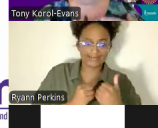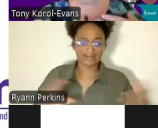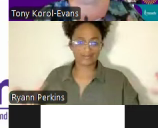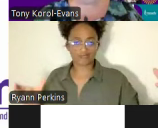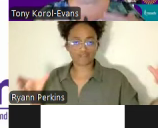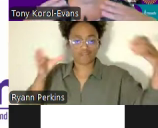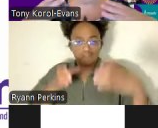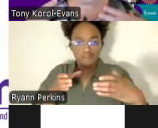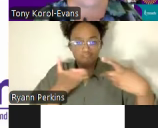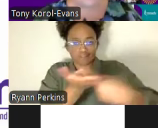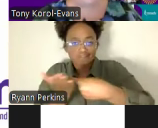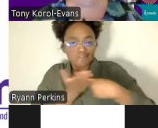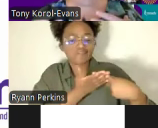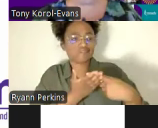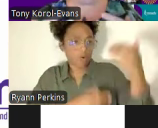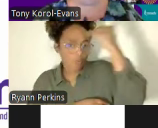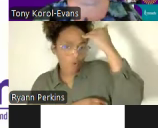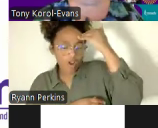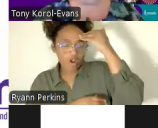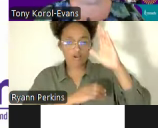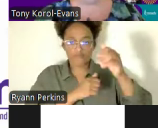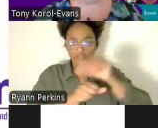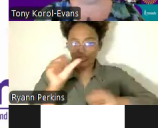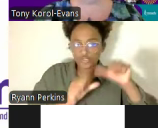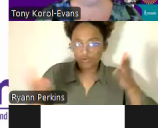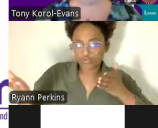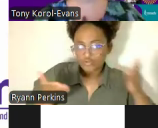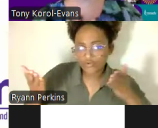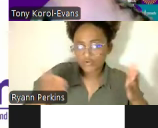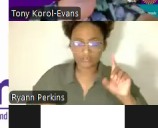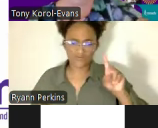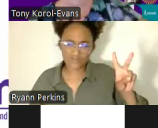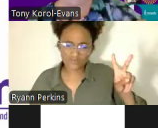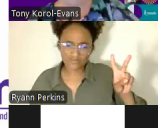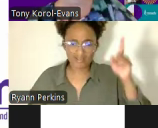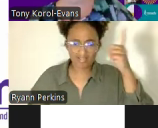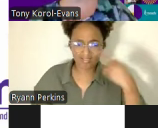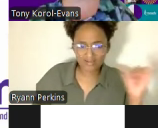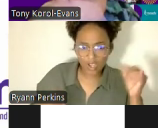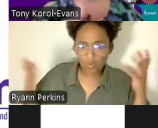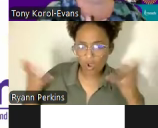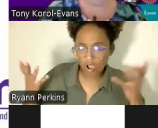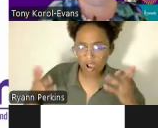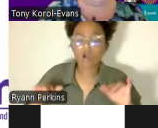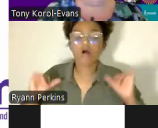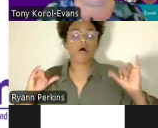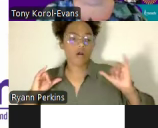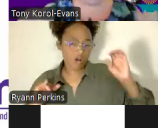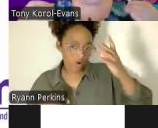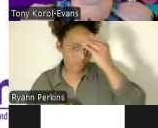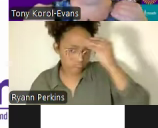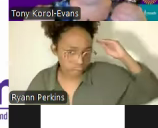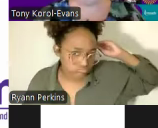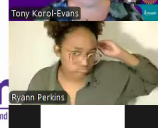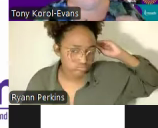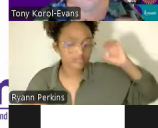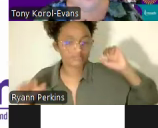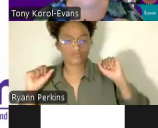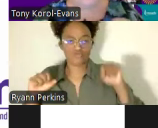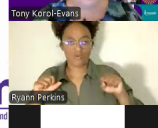that they're aware of what domestic violence looks like, because then they can refer to you, you can refer to them. It is